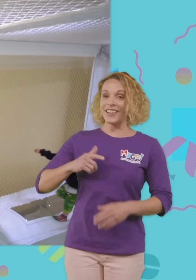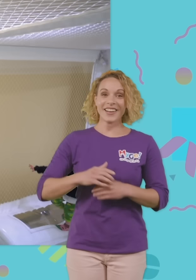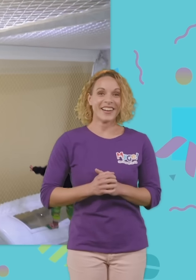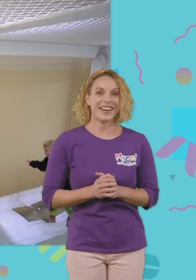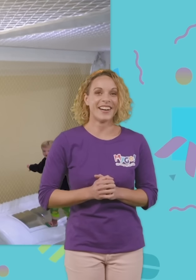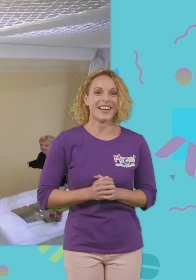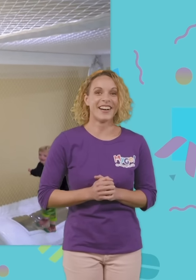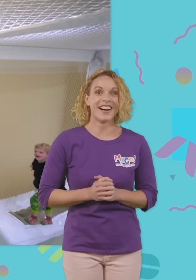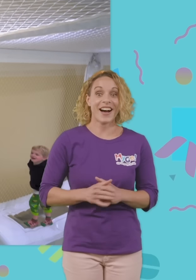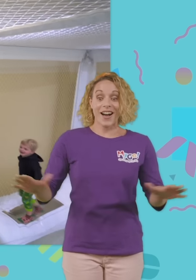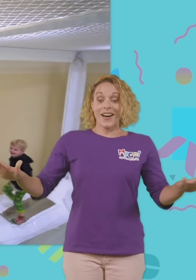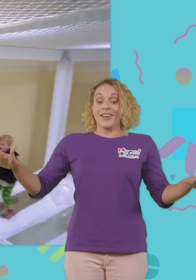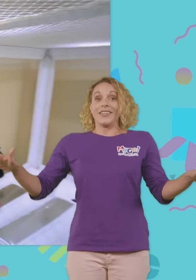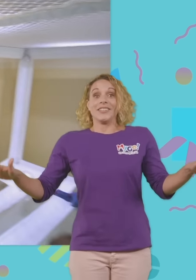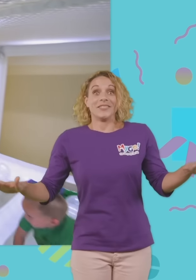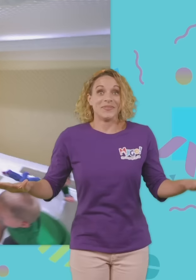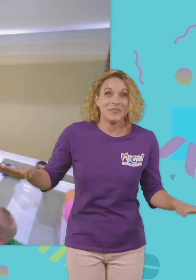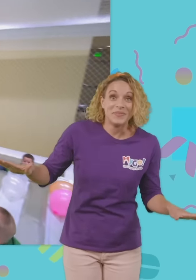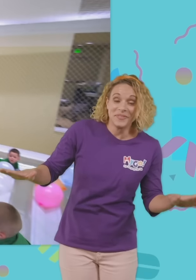Whoa, my turn.